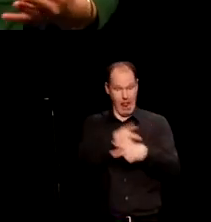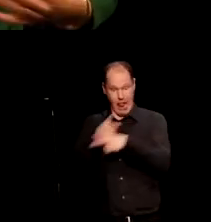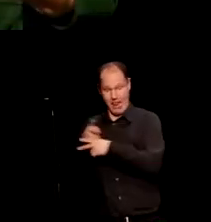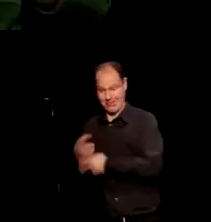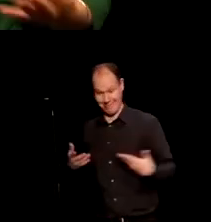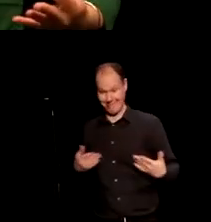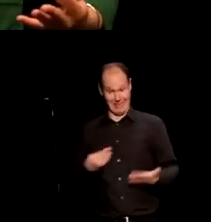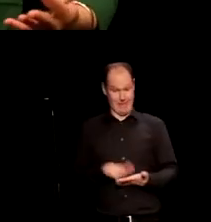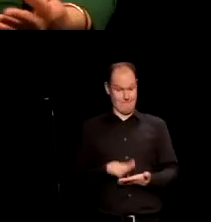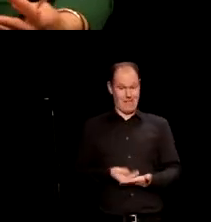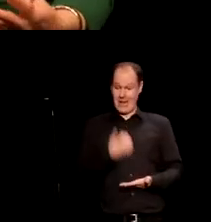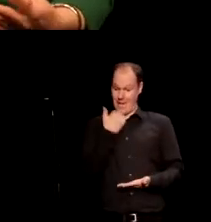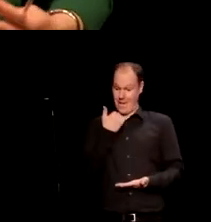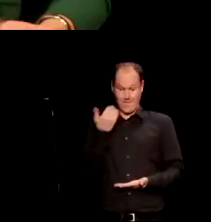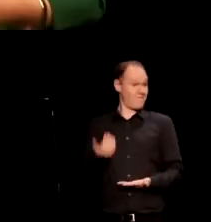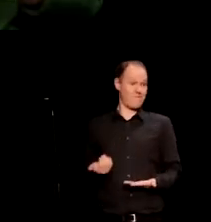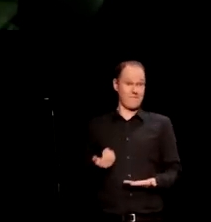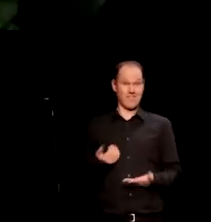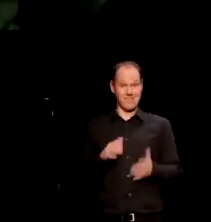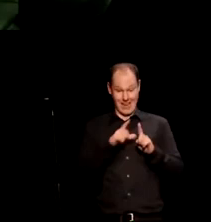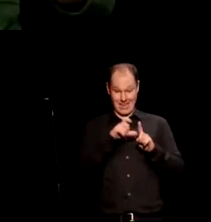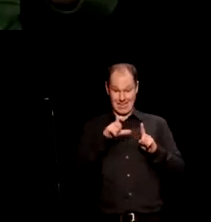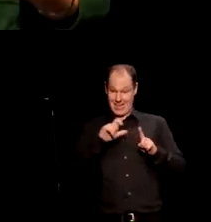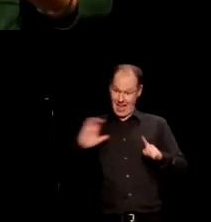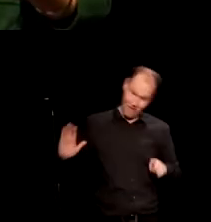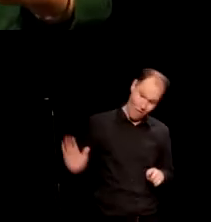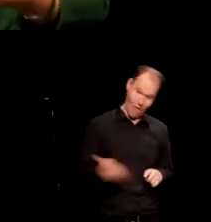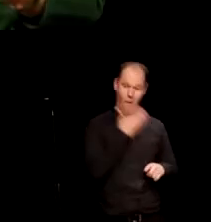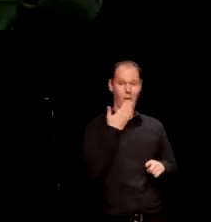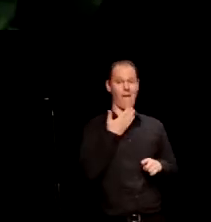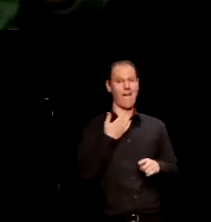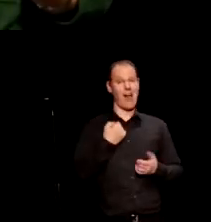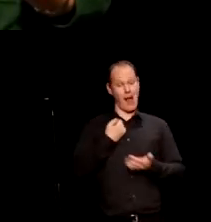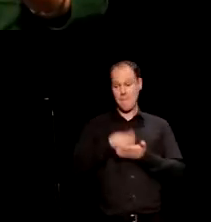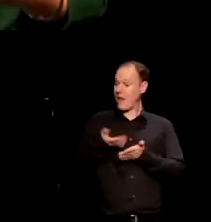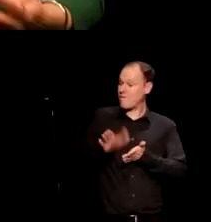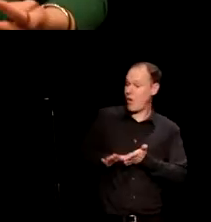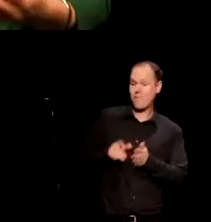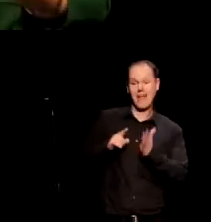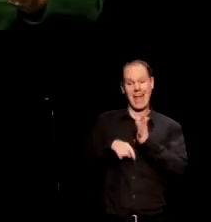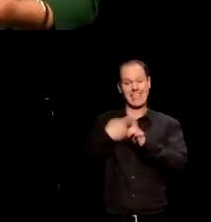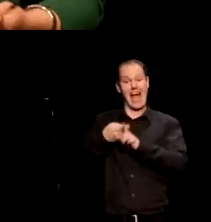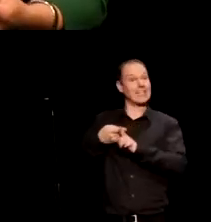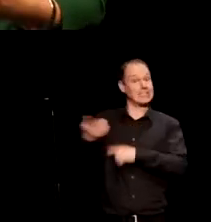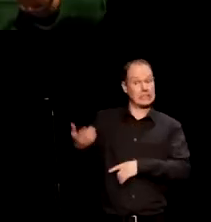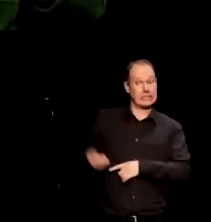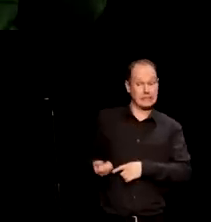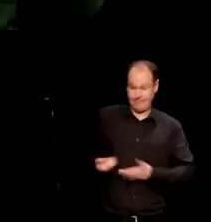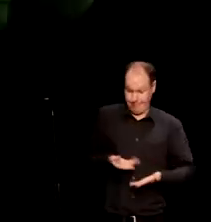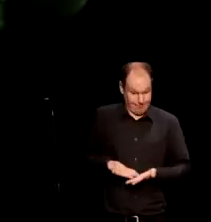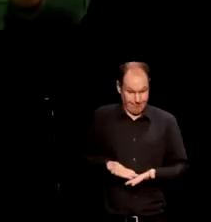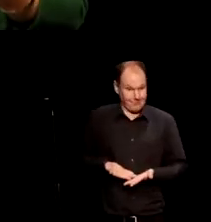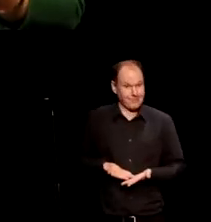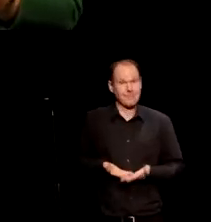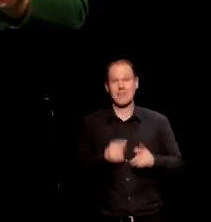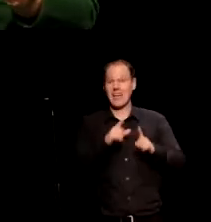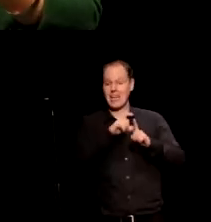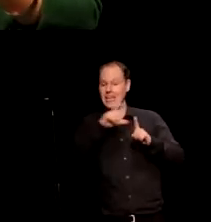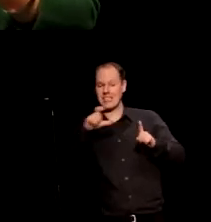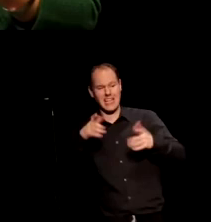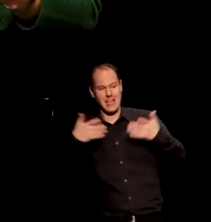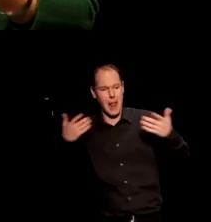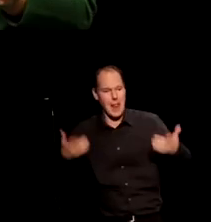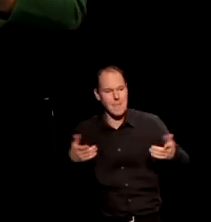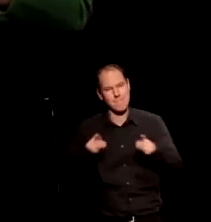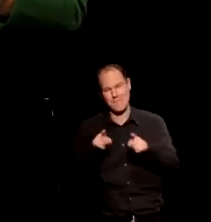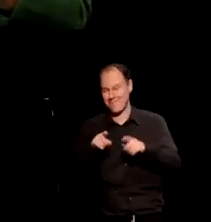money to digitize everything. We're funded by the taxpayer. You know, we can't make everything. And also sometimes actually that digitization, it's great, but you also